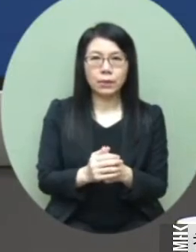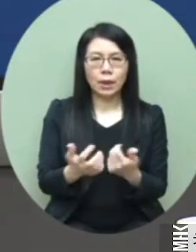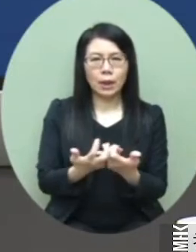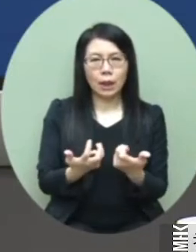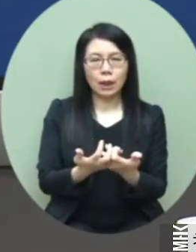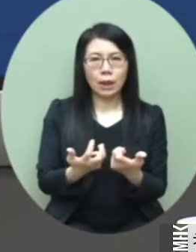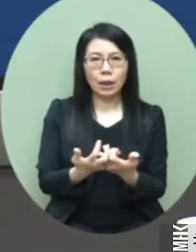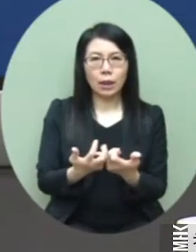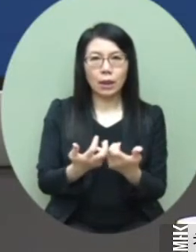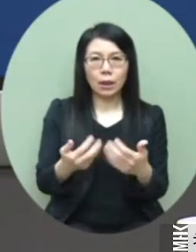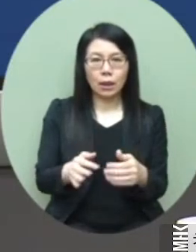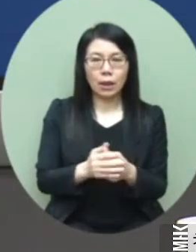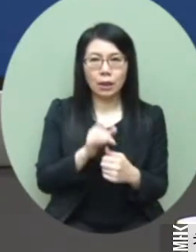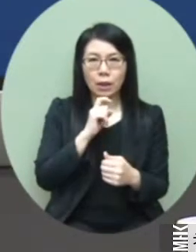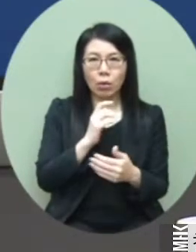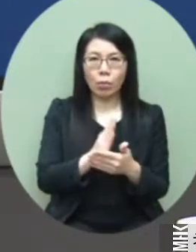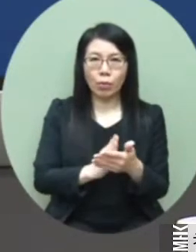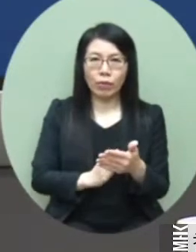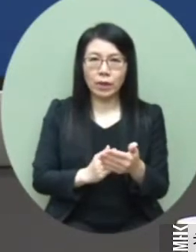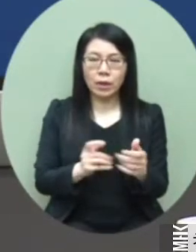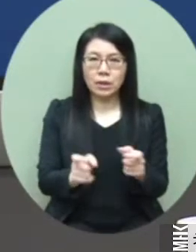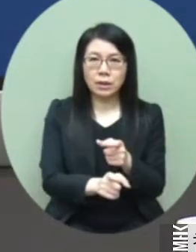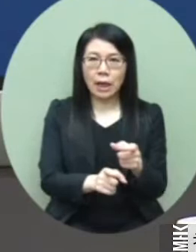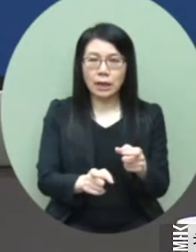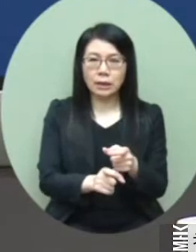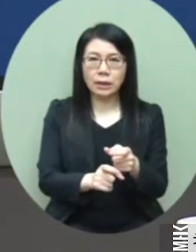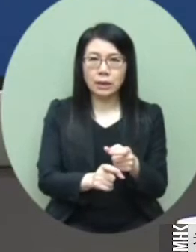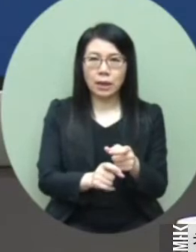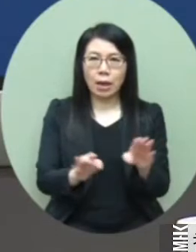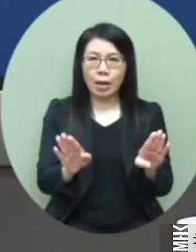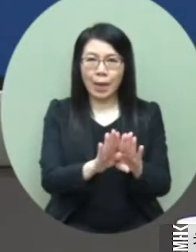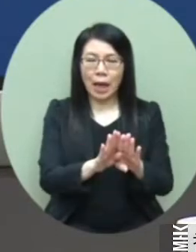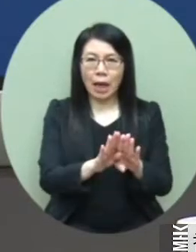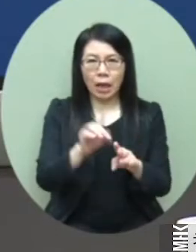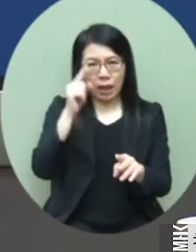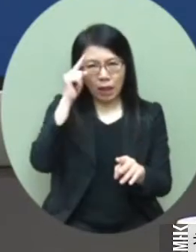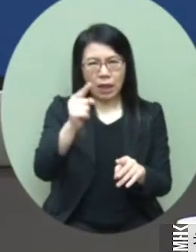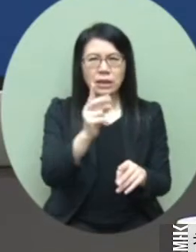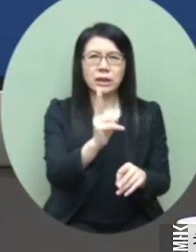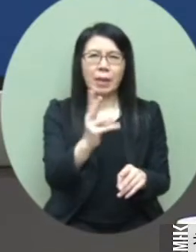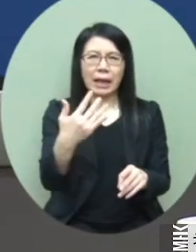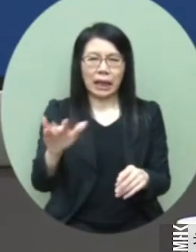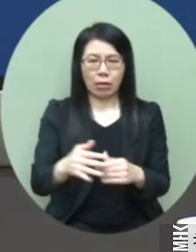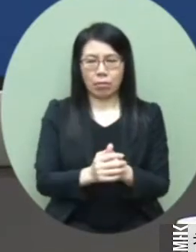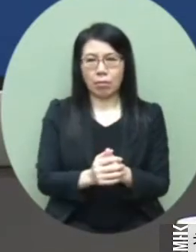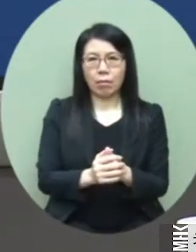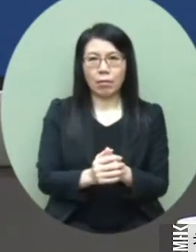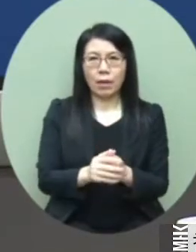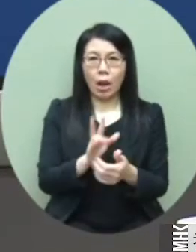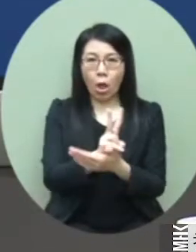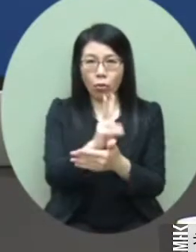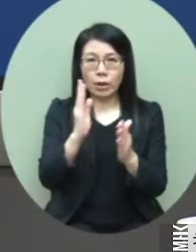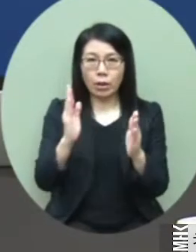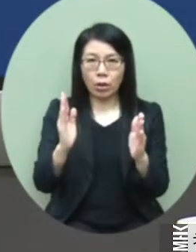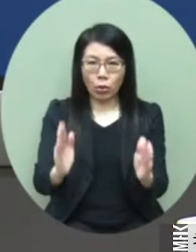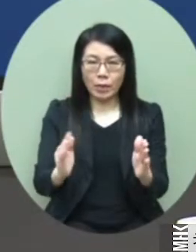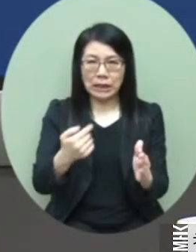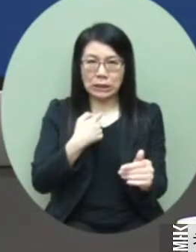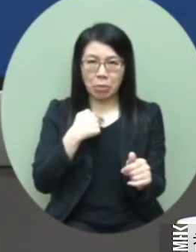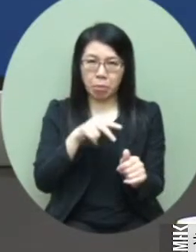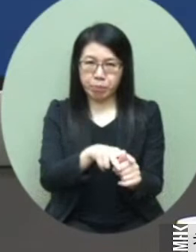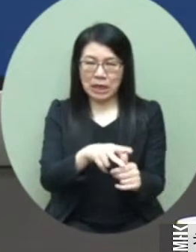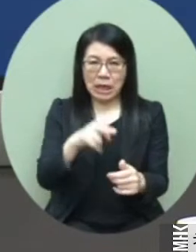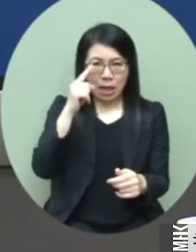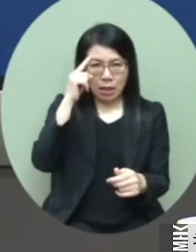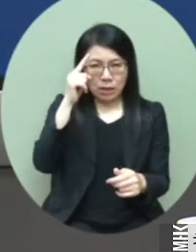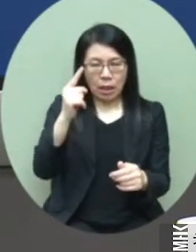in the community was greatly reduced. I have taken a check. Some premises have been closed